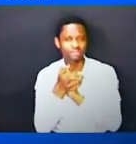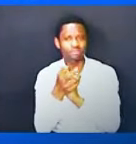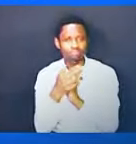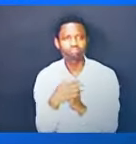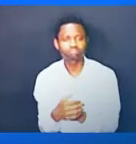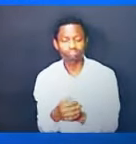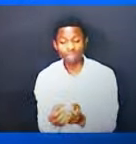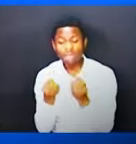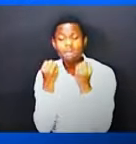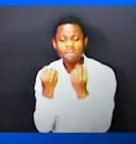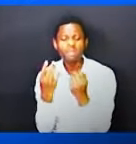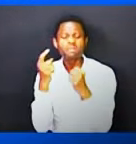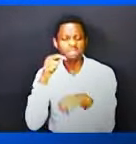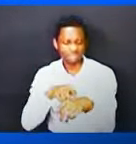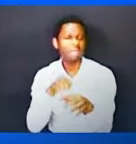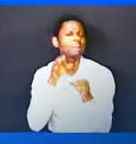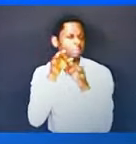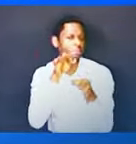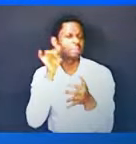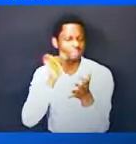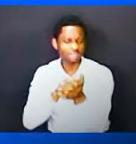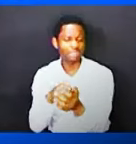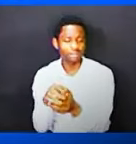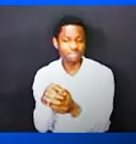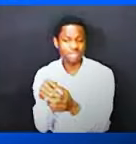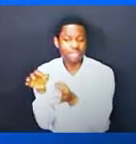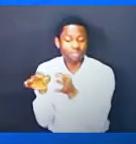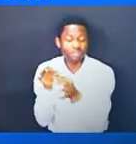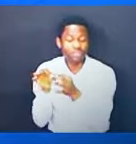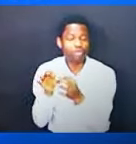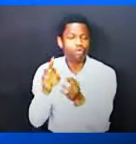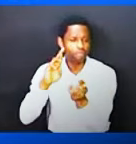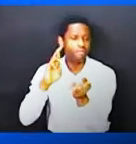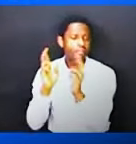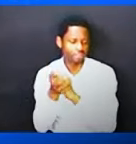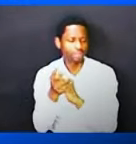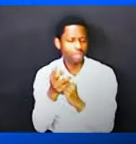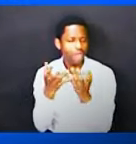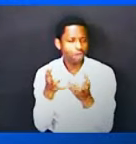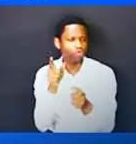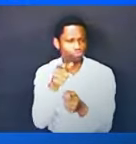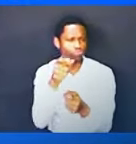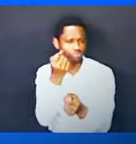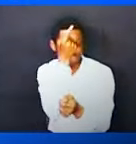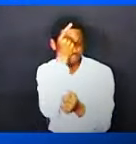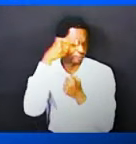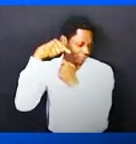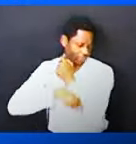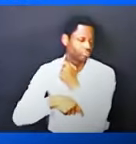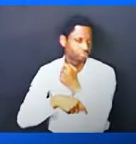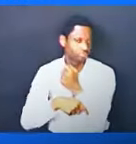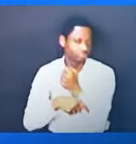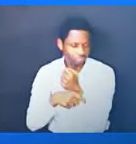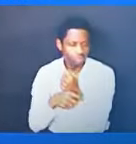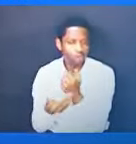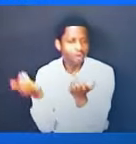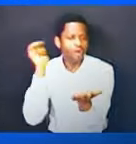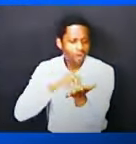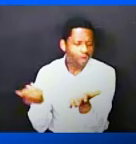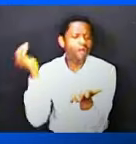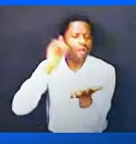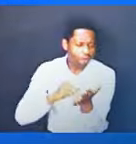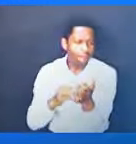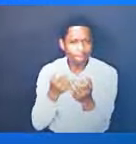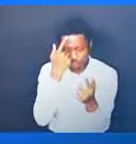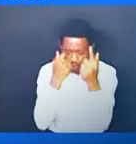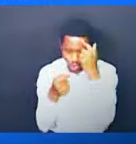to this I.J. Parker's definition because I want us to grasp it. Bempi, you know, ya me jibreaking kind way, me shouldn't be your sons and